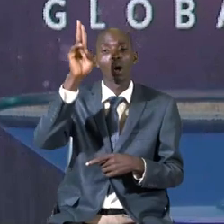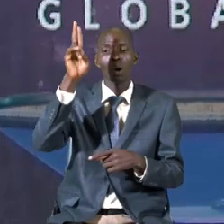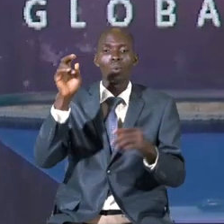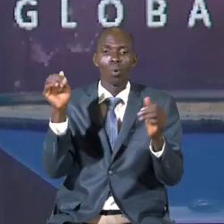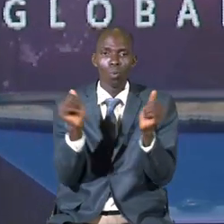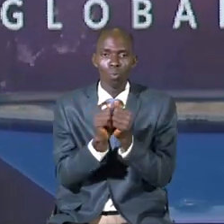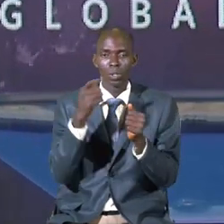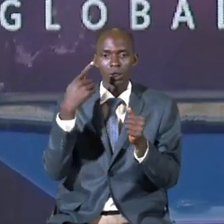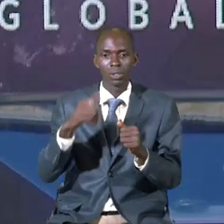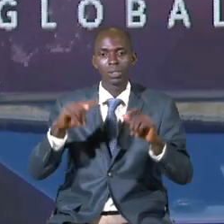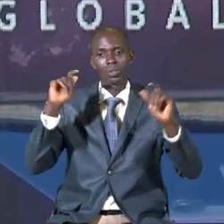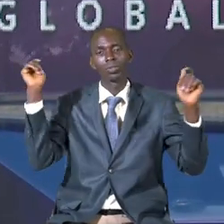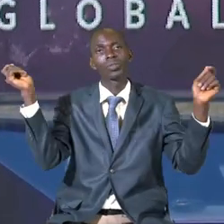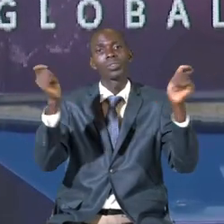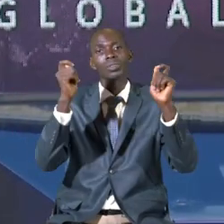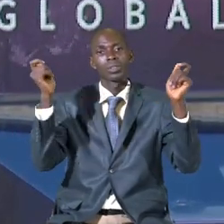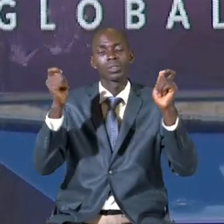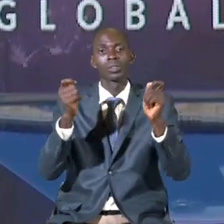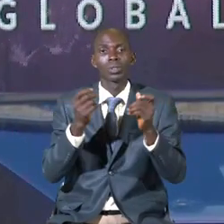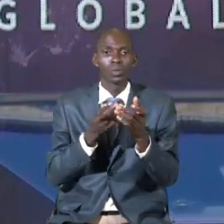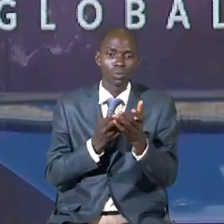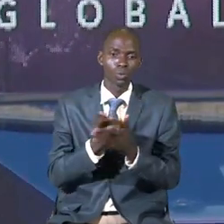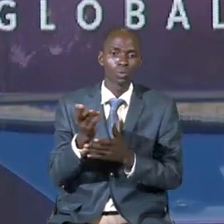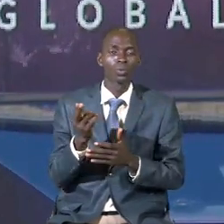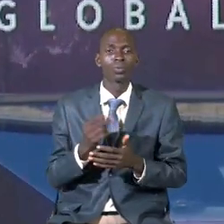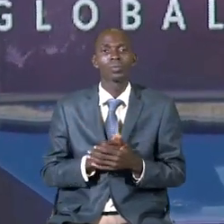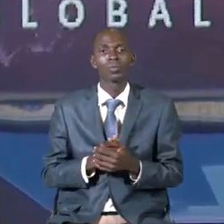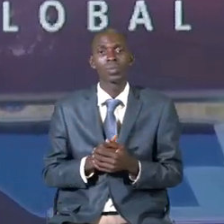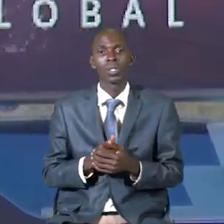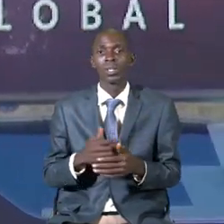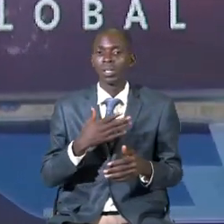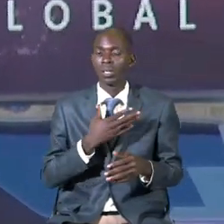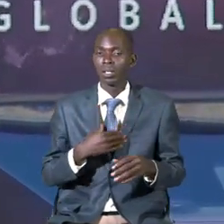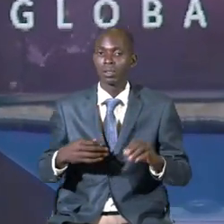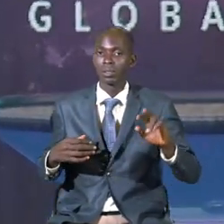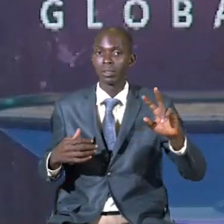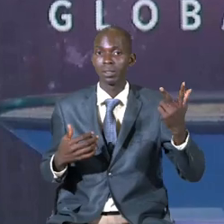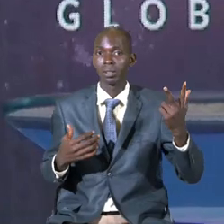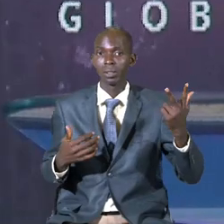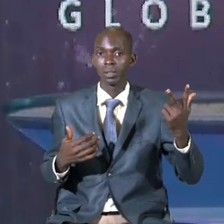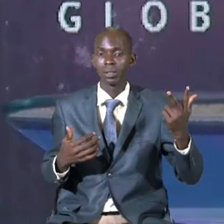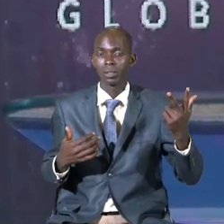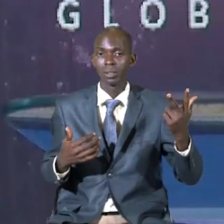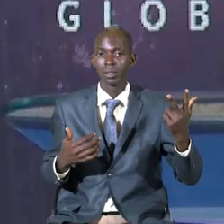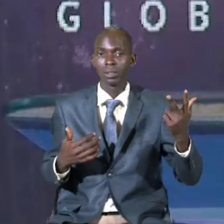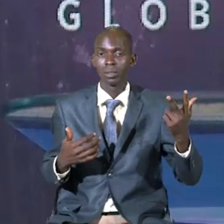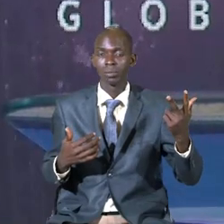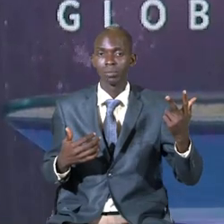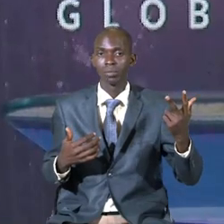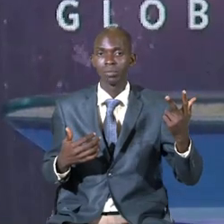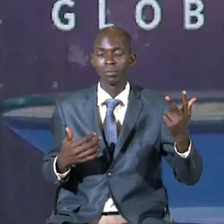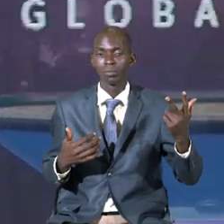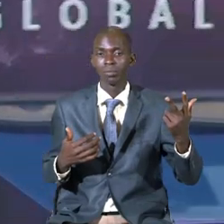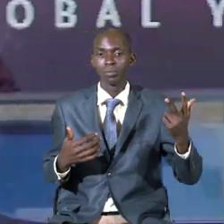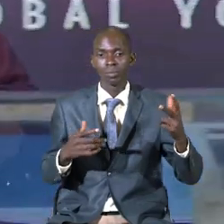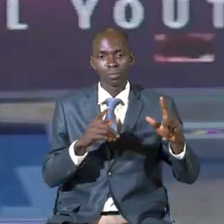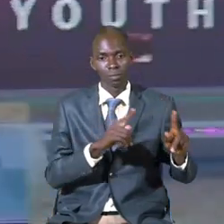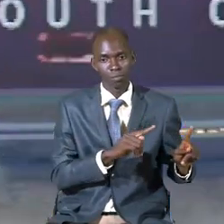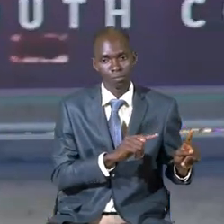triumphant truth and not number three transmitting not transgressing the